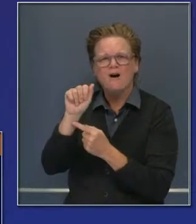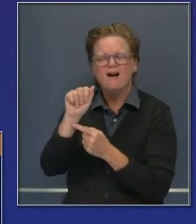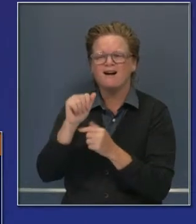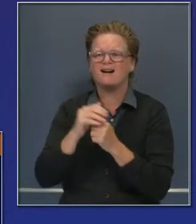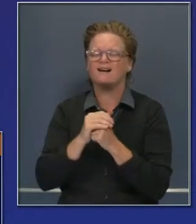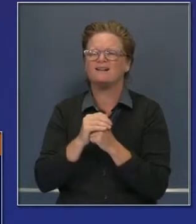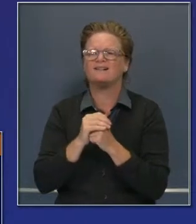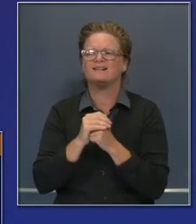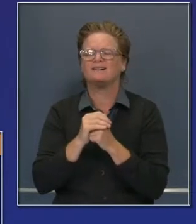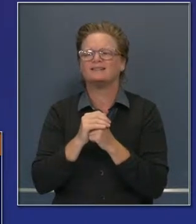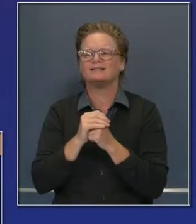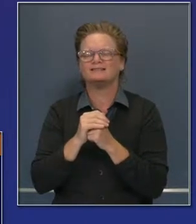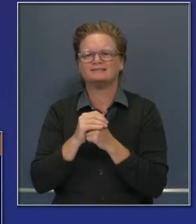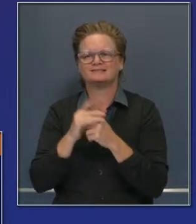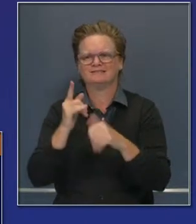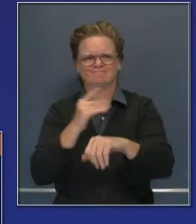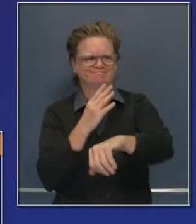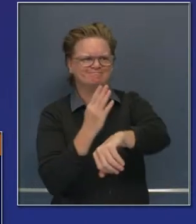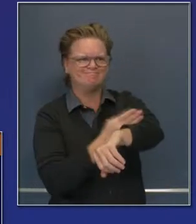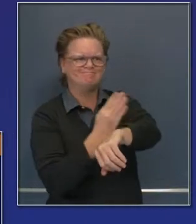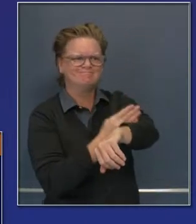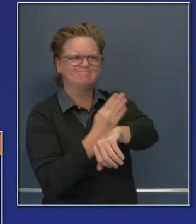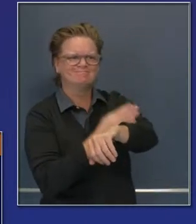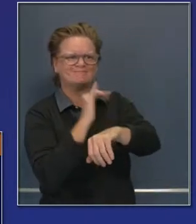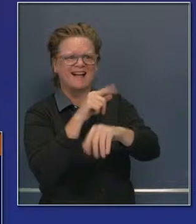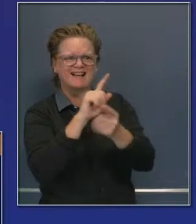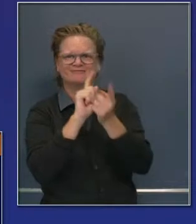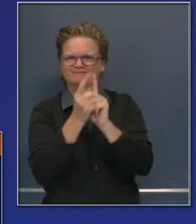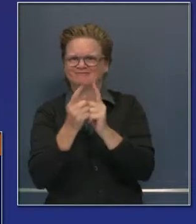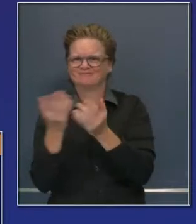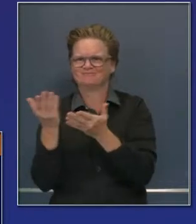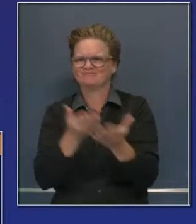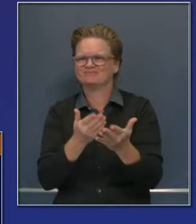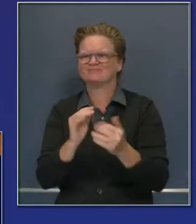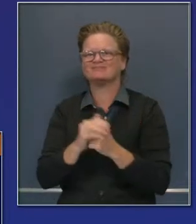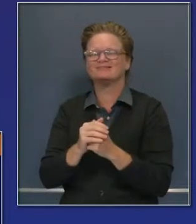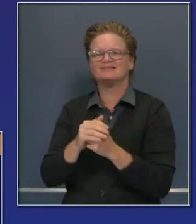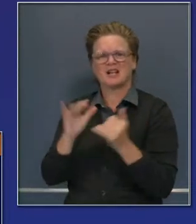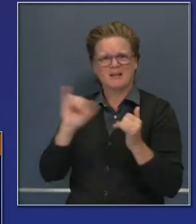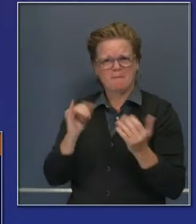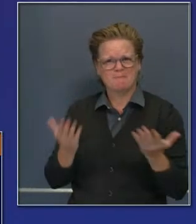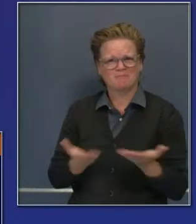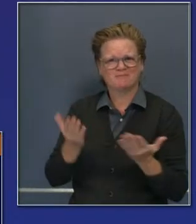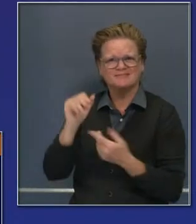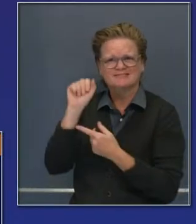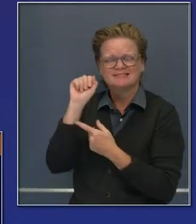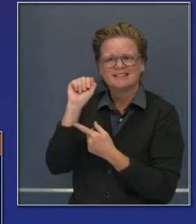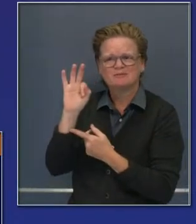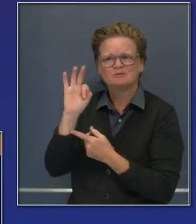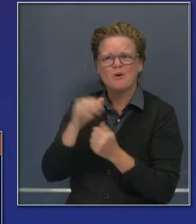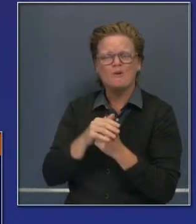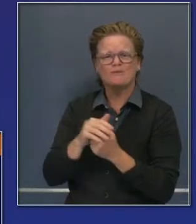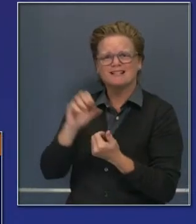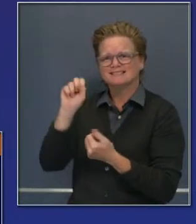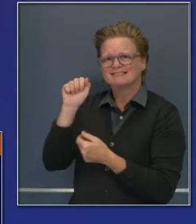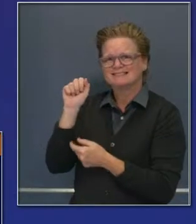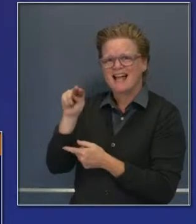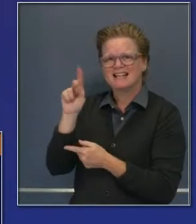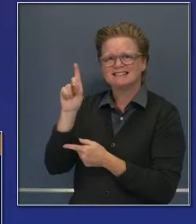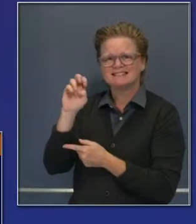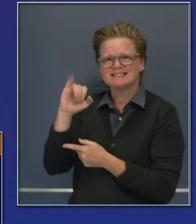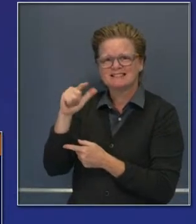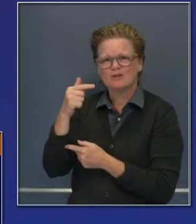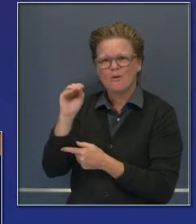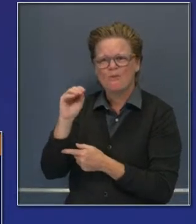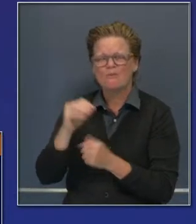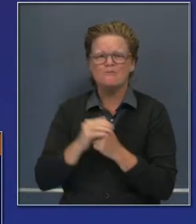projects in San Francisco. San Diego, you can see some 336 units that are being advanced. And talking to